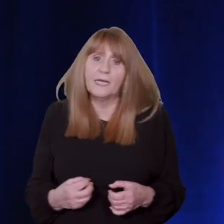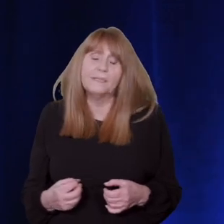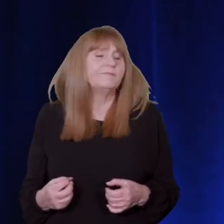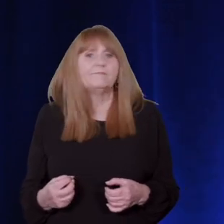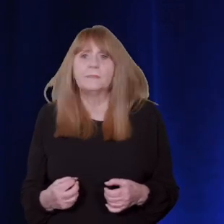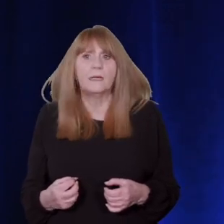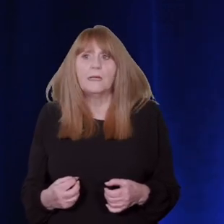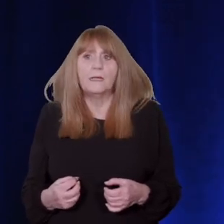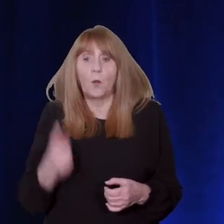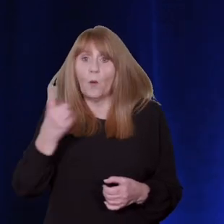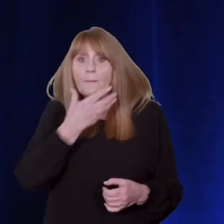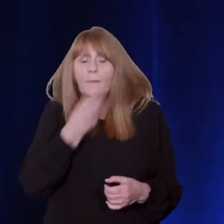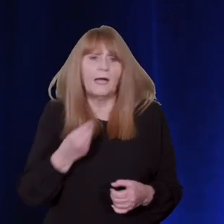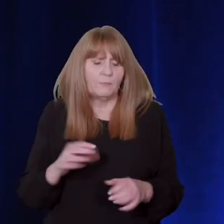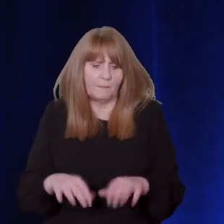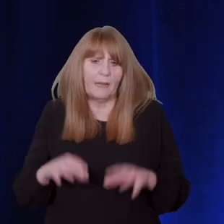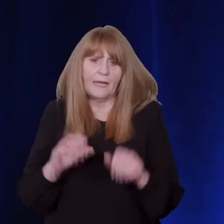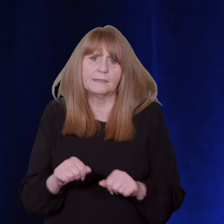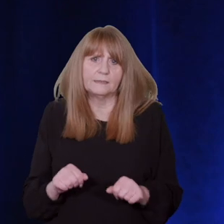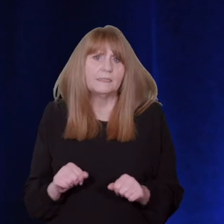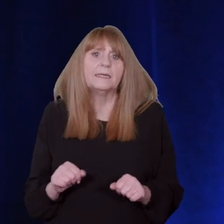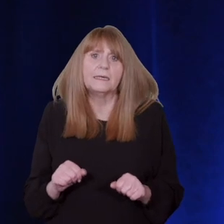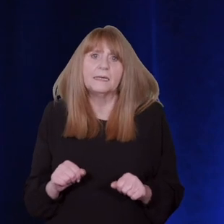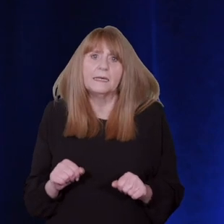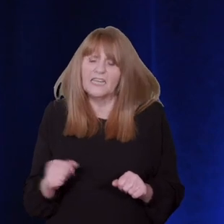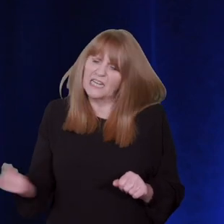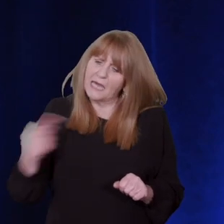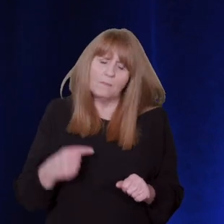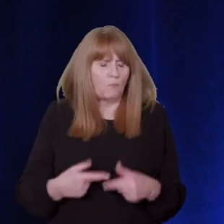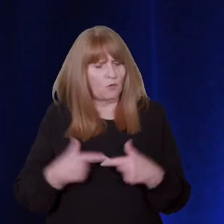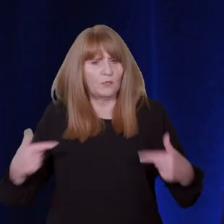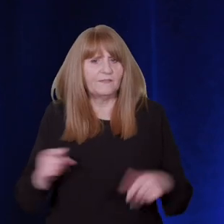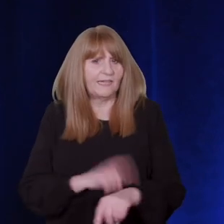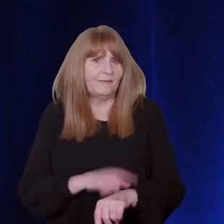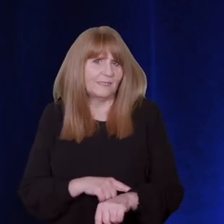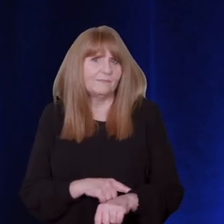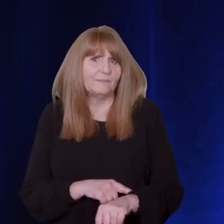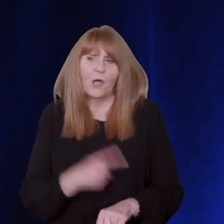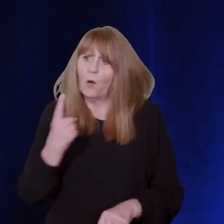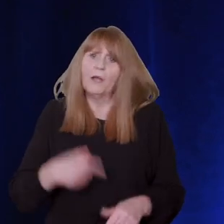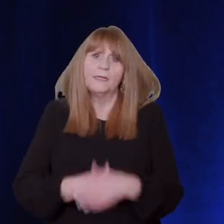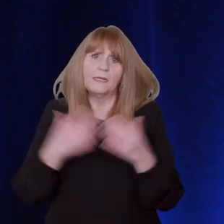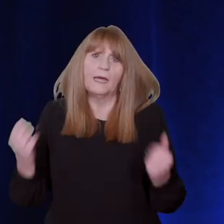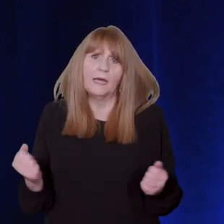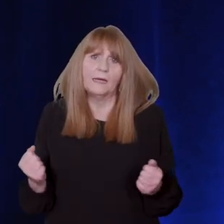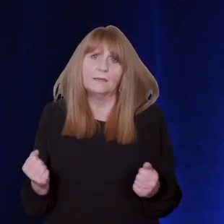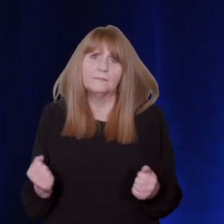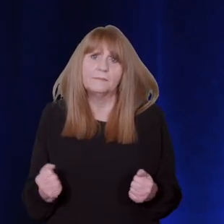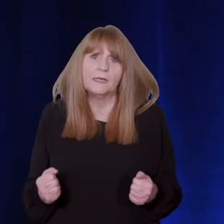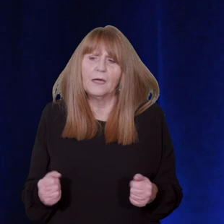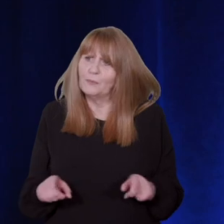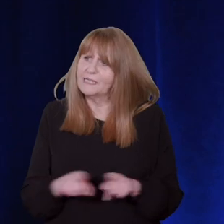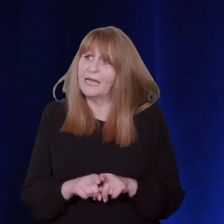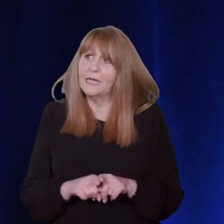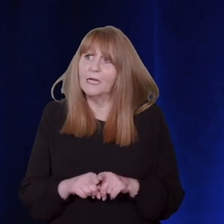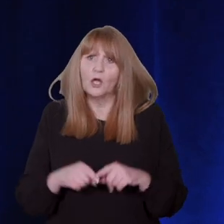for the breakfast, and we would set the thing up for him, even just for him. And one day it was a bit like Goldilocks and the three